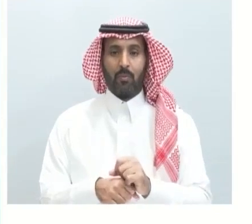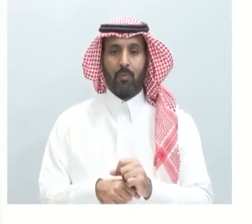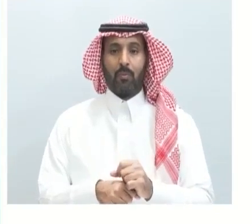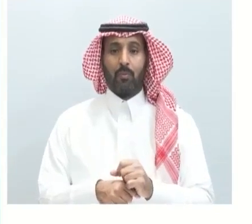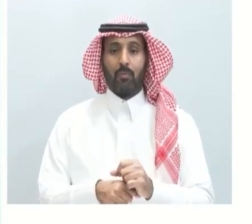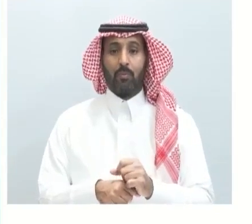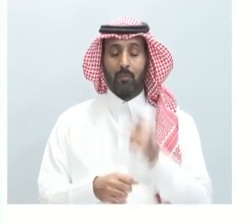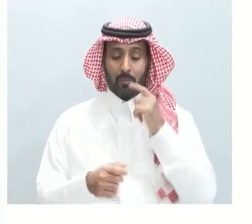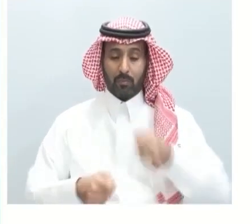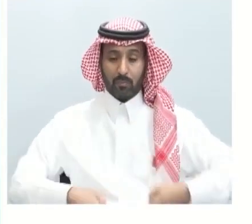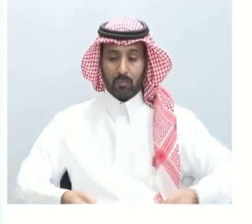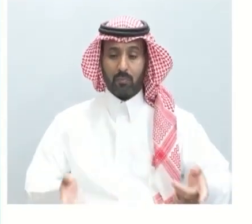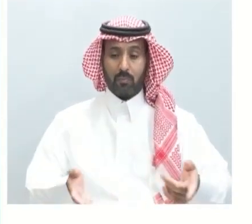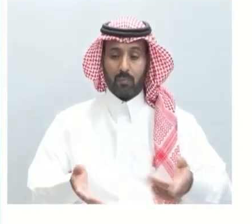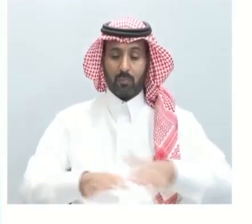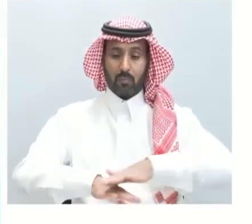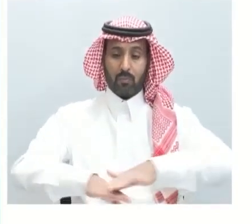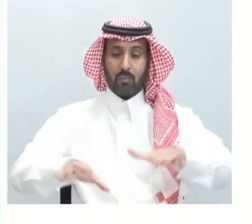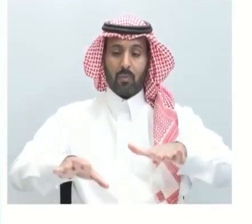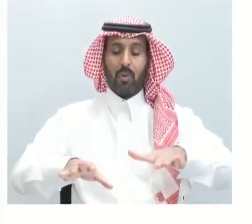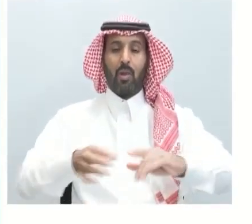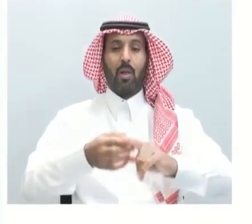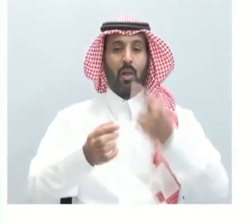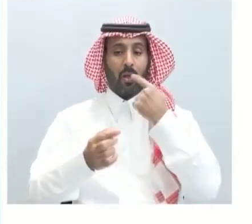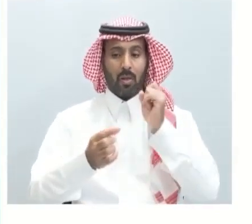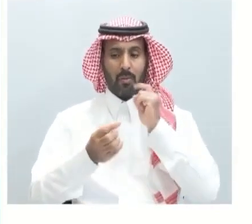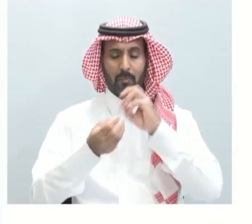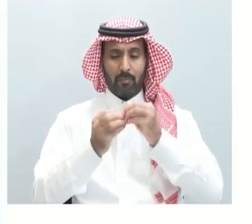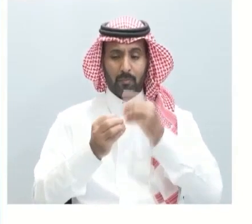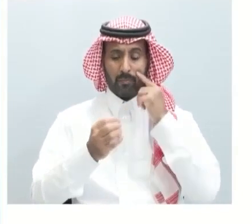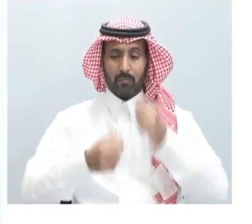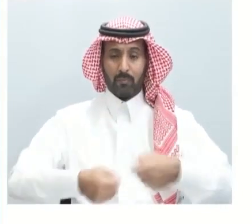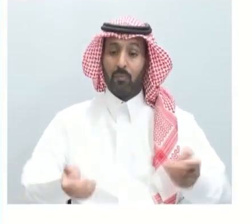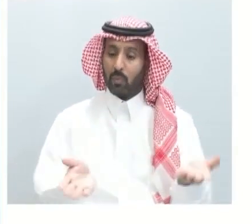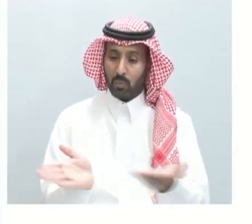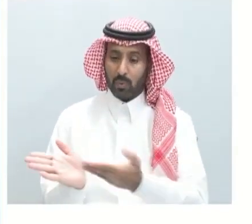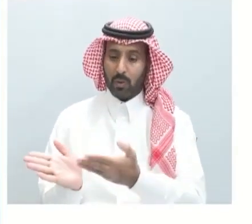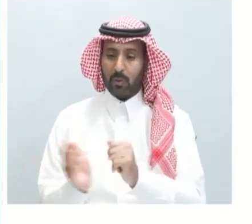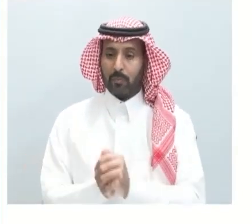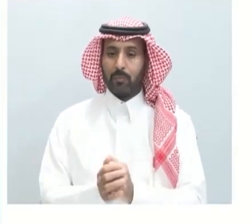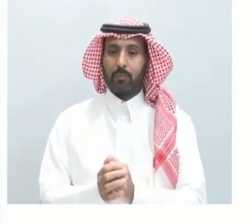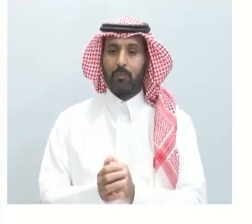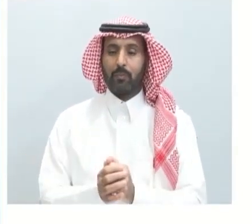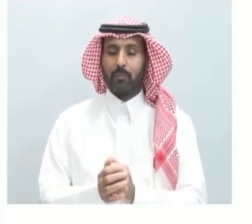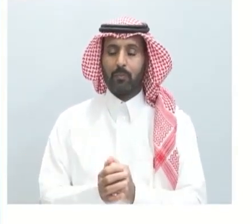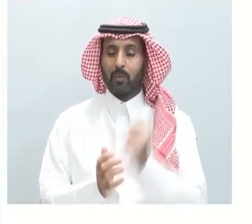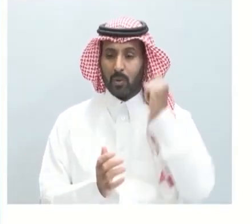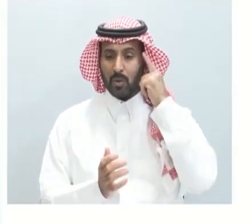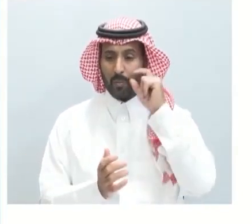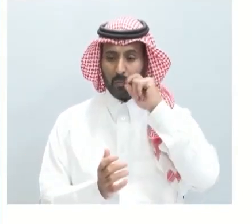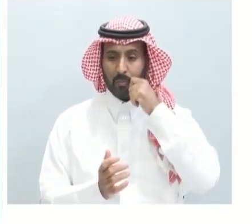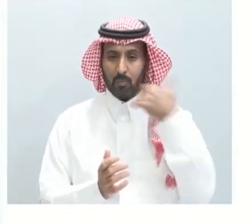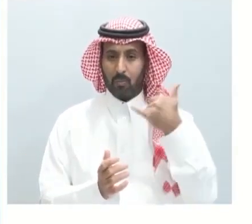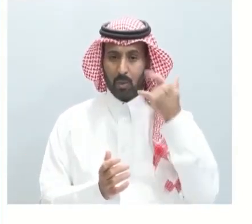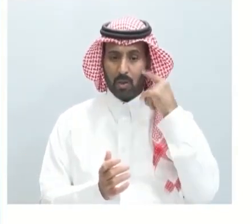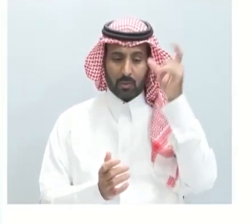uh to roll down to roll out a red carpet it means that it's a sign of uh welcome for a famous or